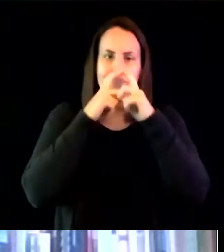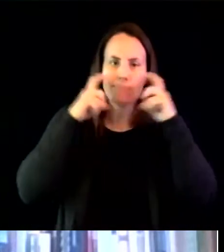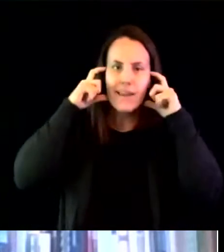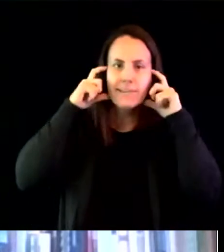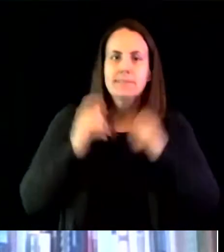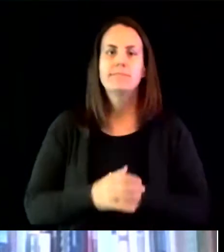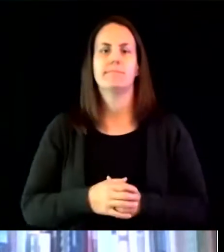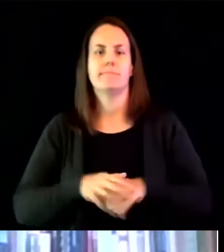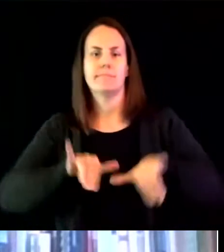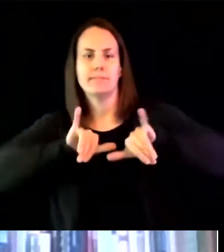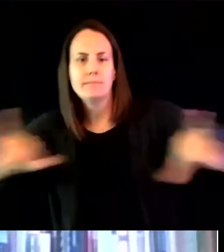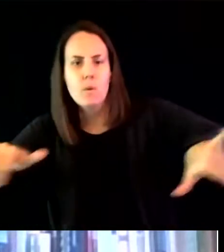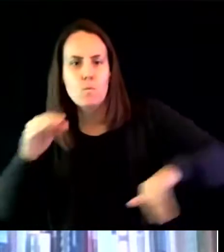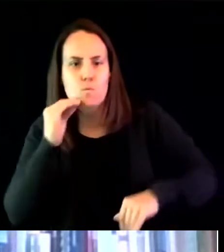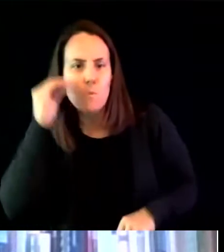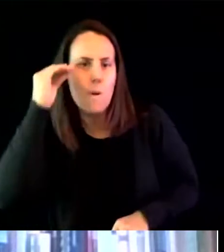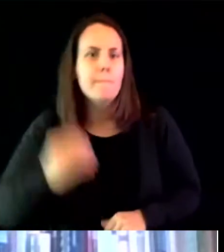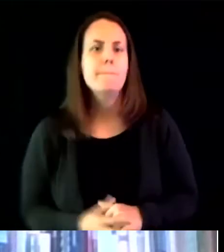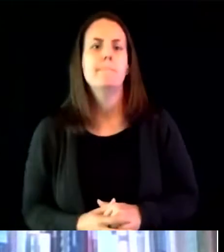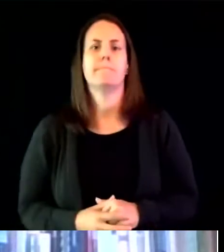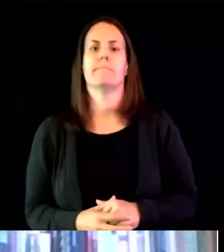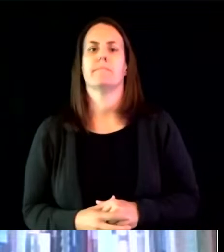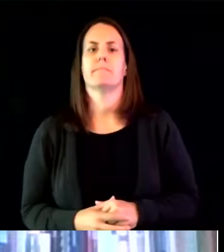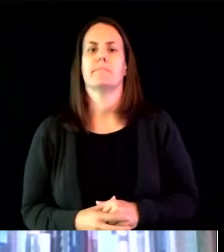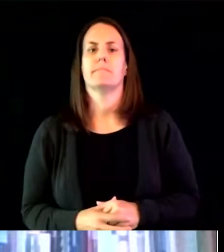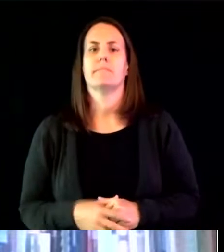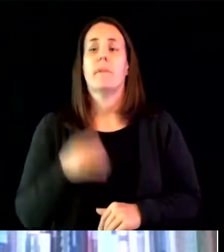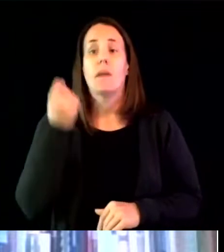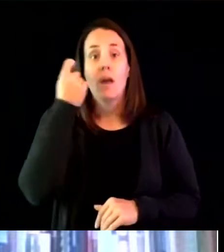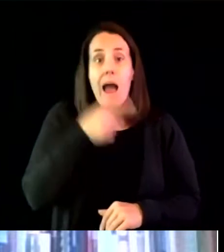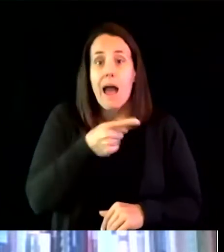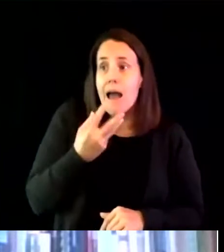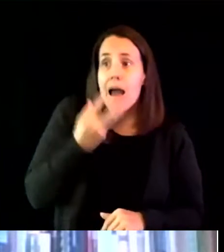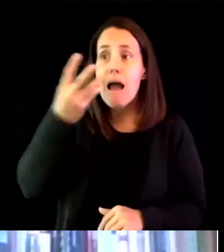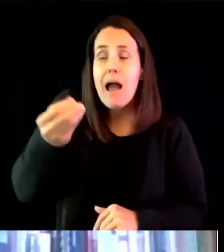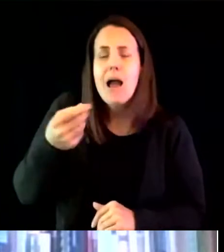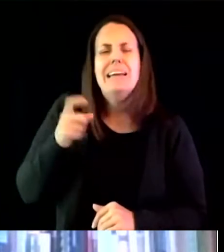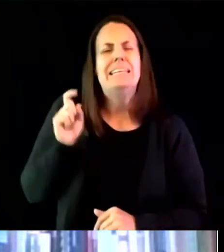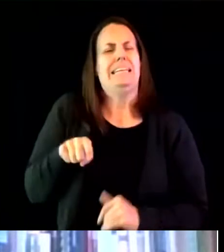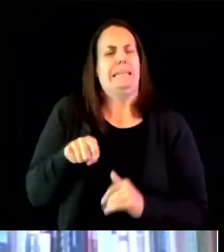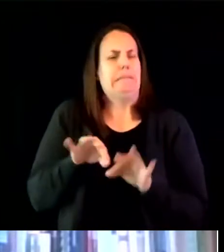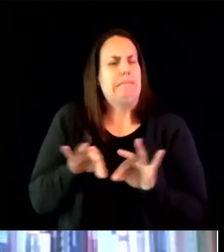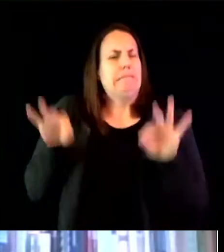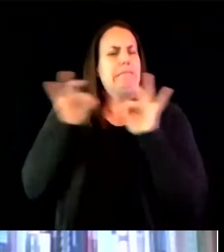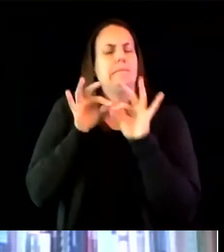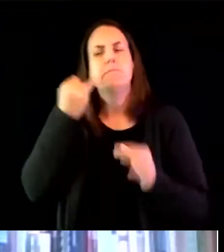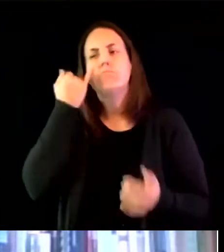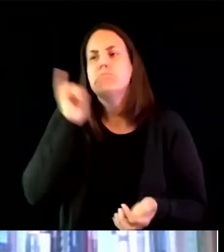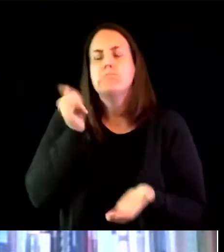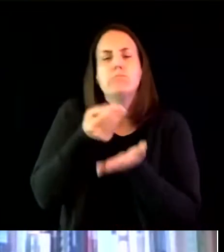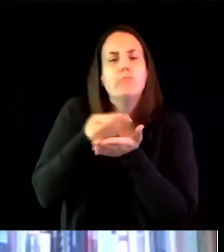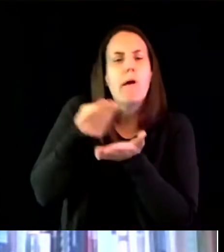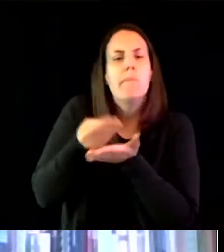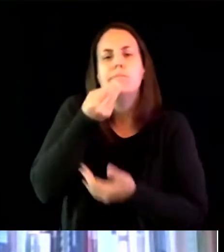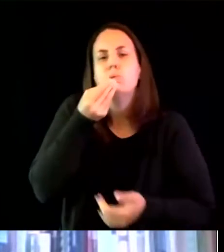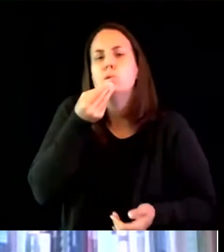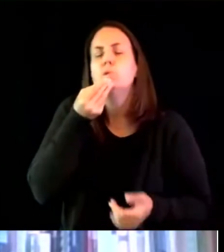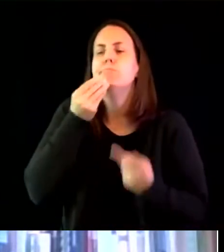you need to go out for essential errands. Stay 6 feet apart from each